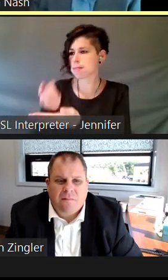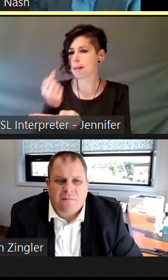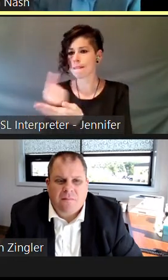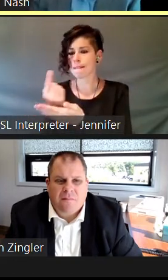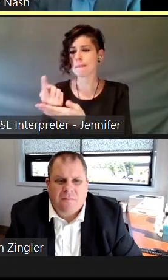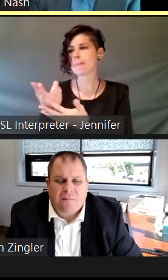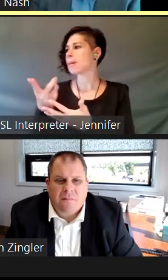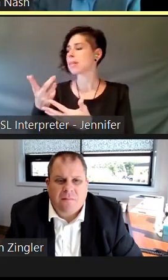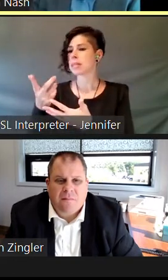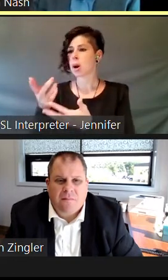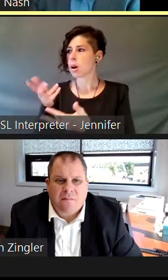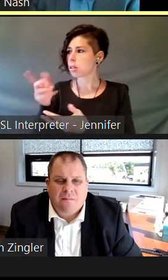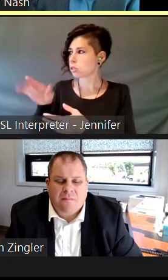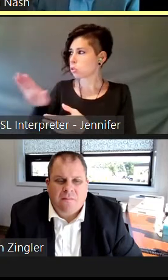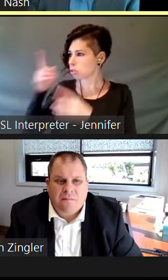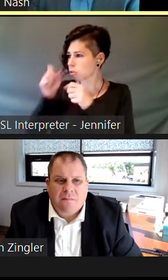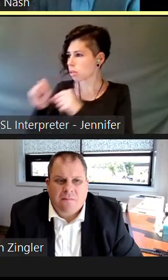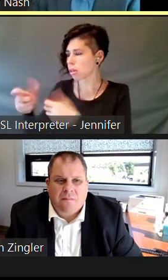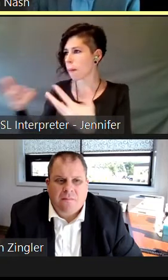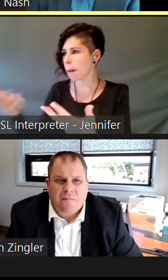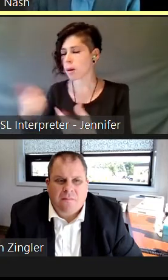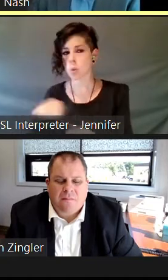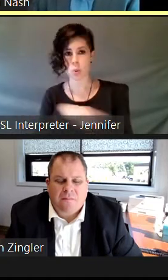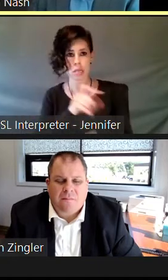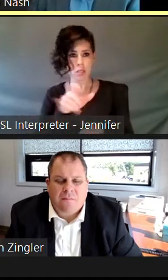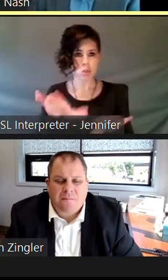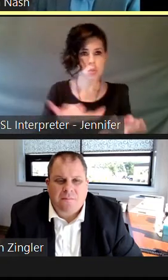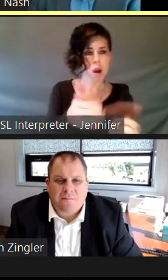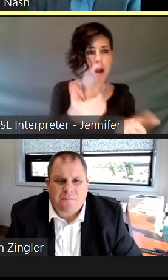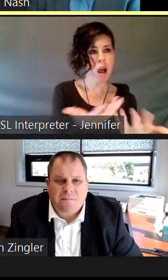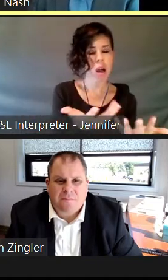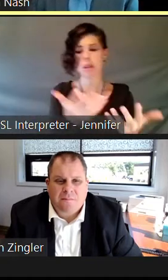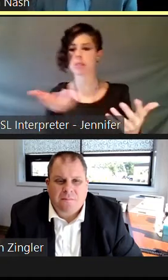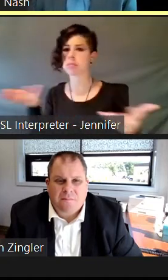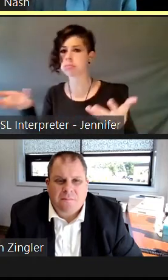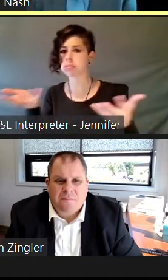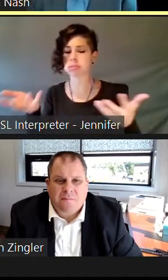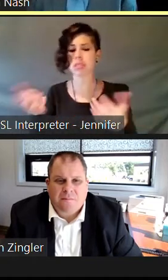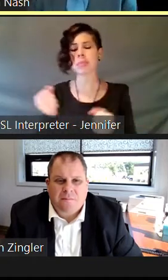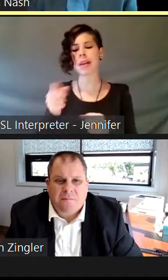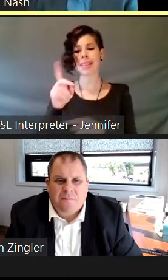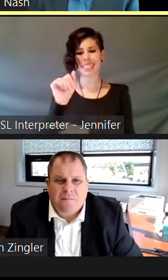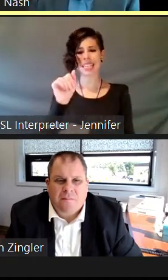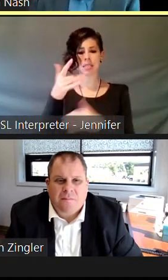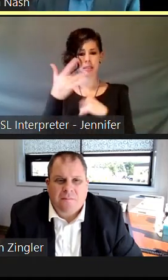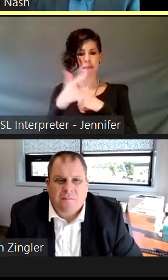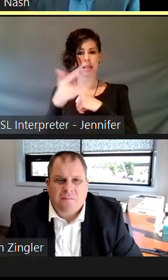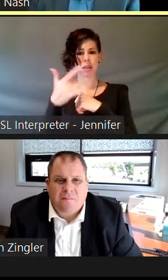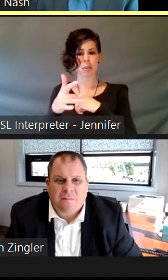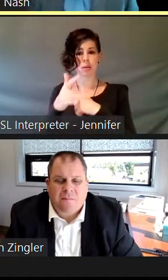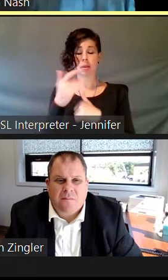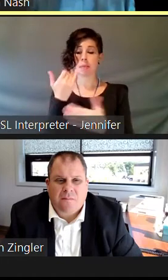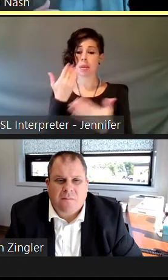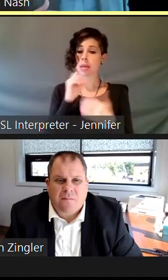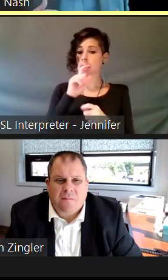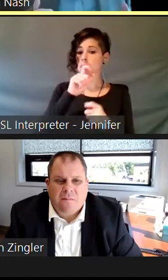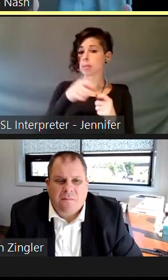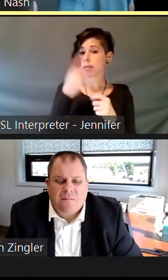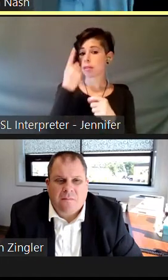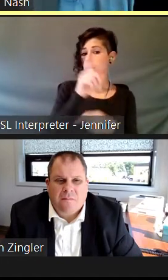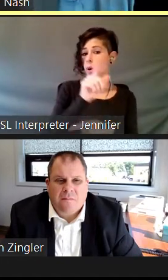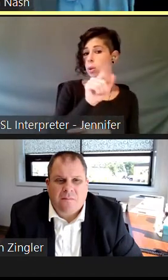the latest strategy, what do we need to do. But certainly there is data available, if not specific to Louisiana,